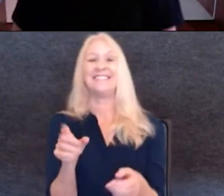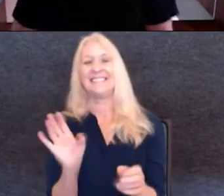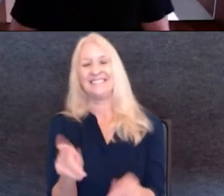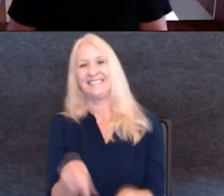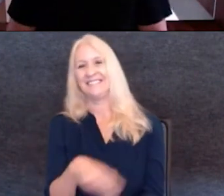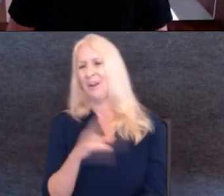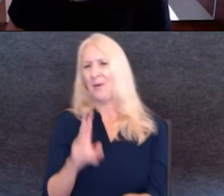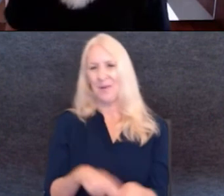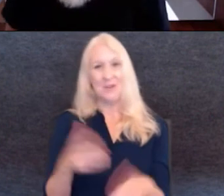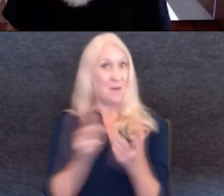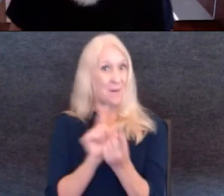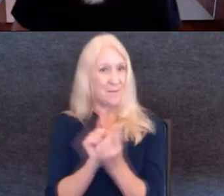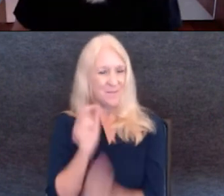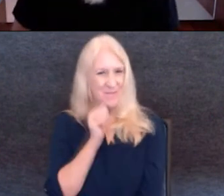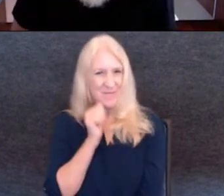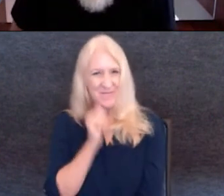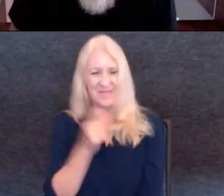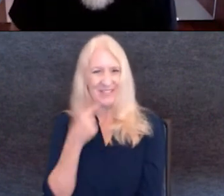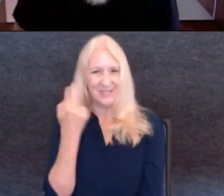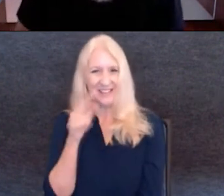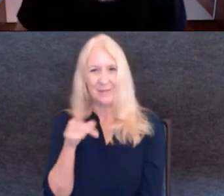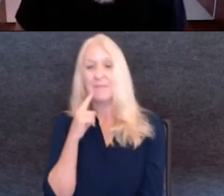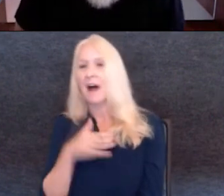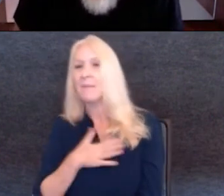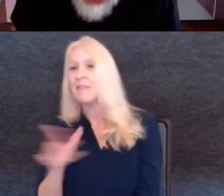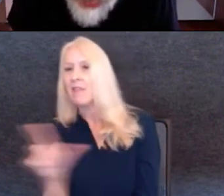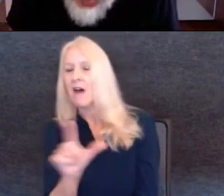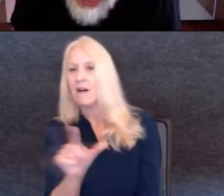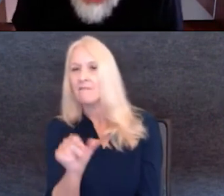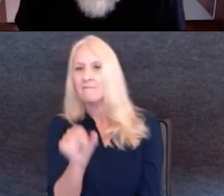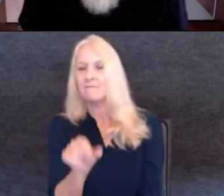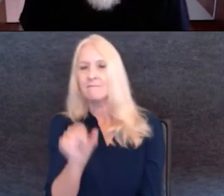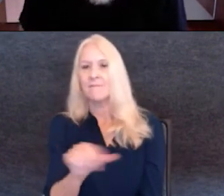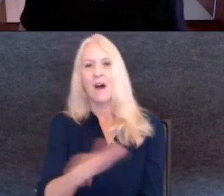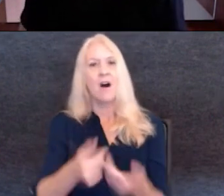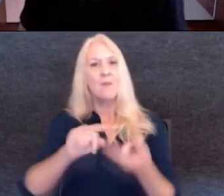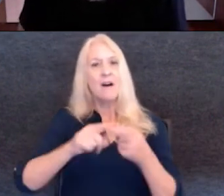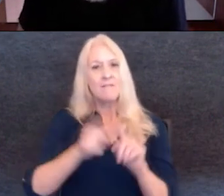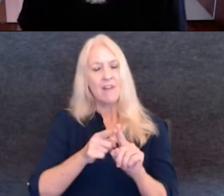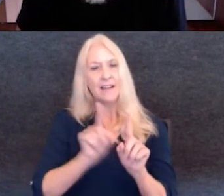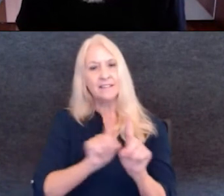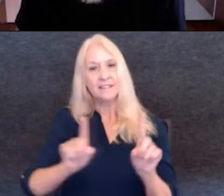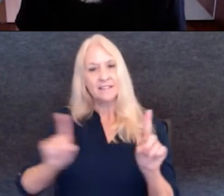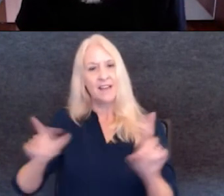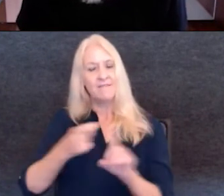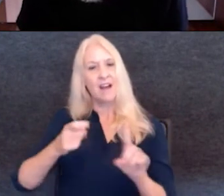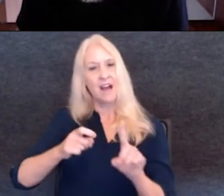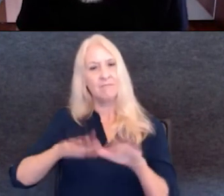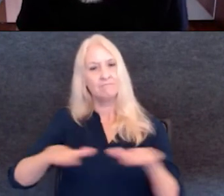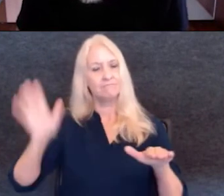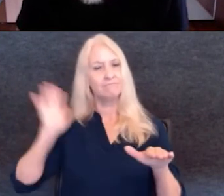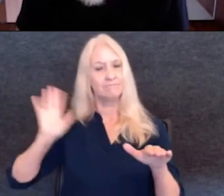Who wants to know girls? But yeah, I'm the one on the left. Like that. Those are all my friends of childhood. I still